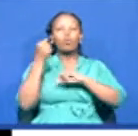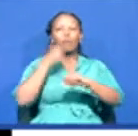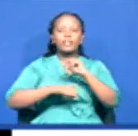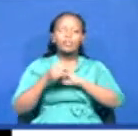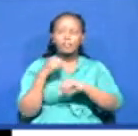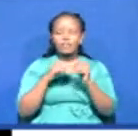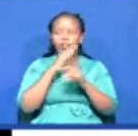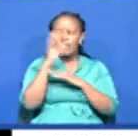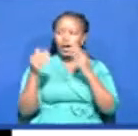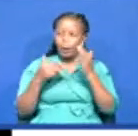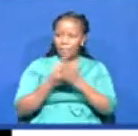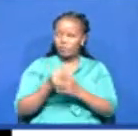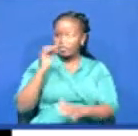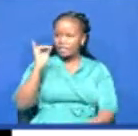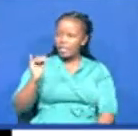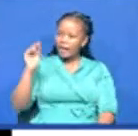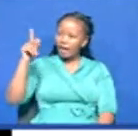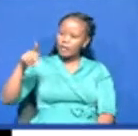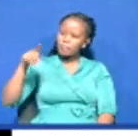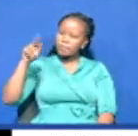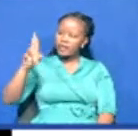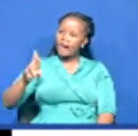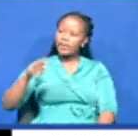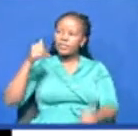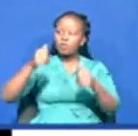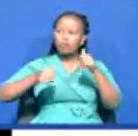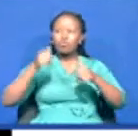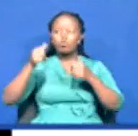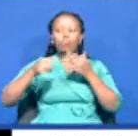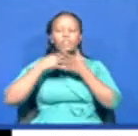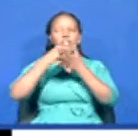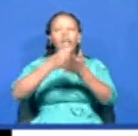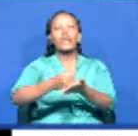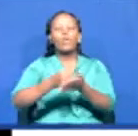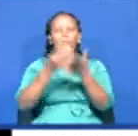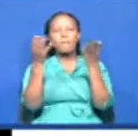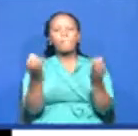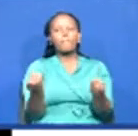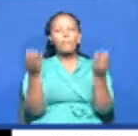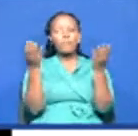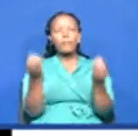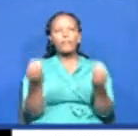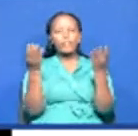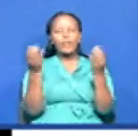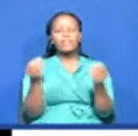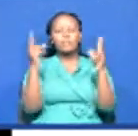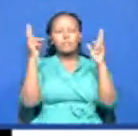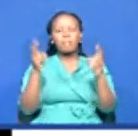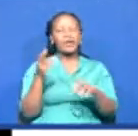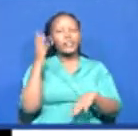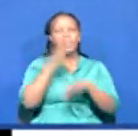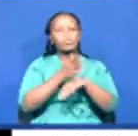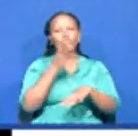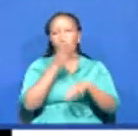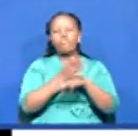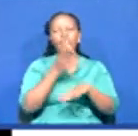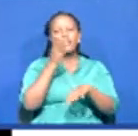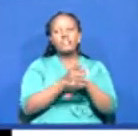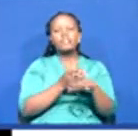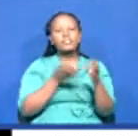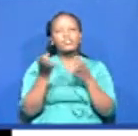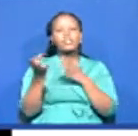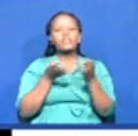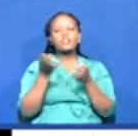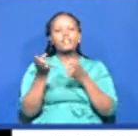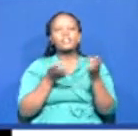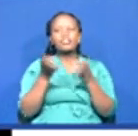IPR recordation that is going to help, you know, ease matters of illicit trade, where intellectual